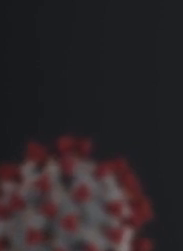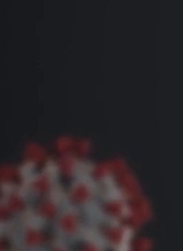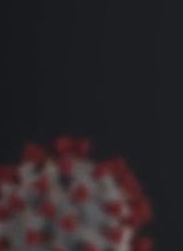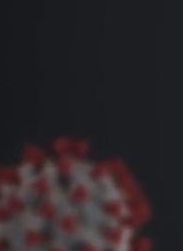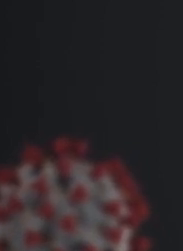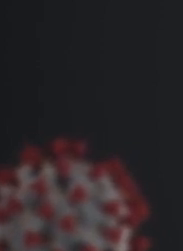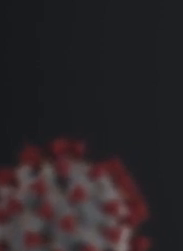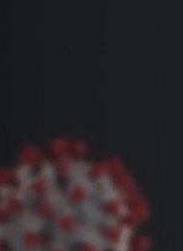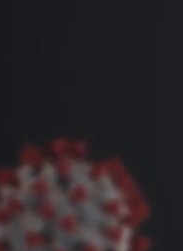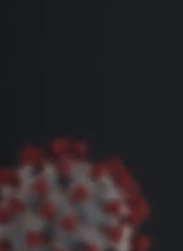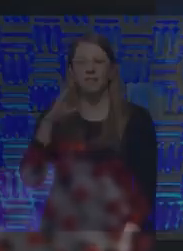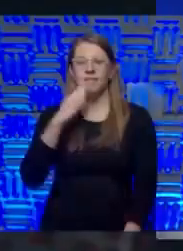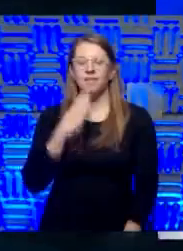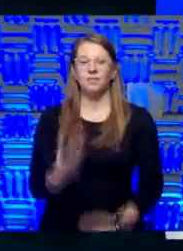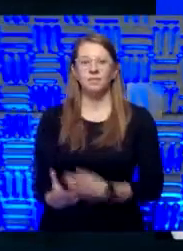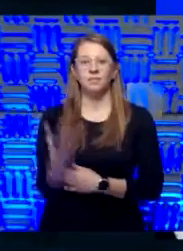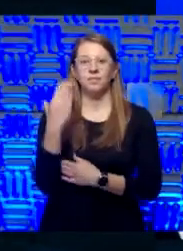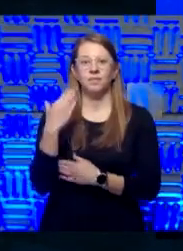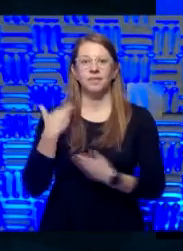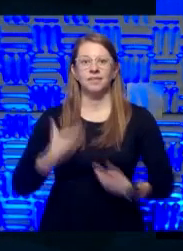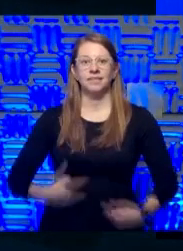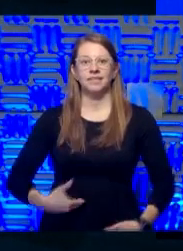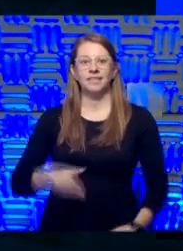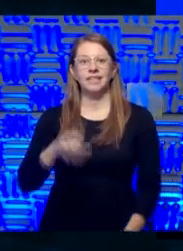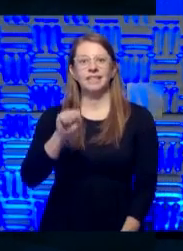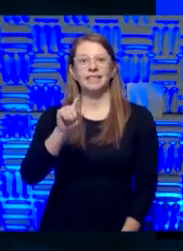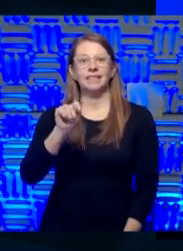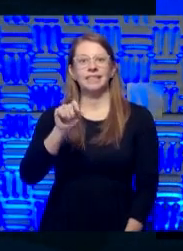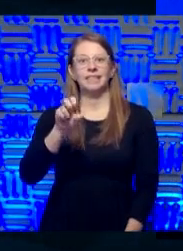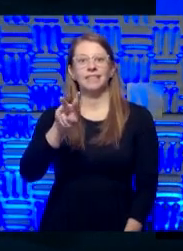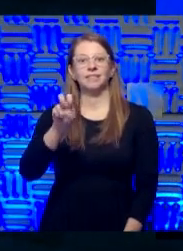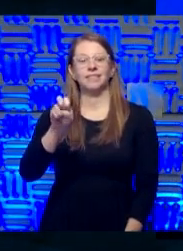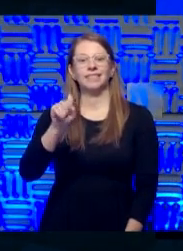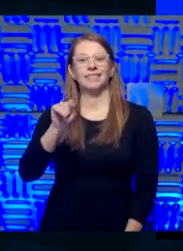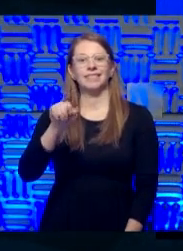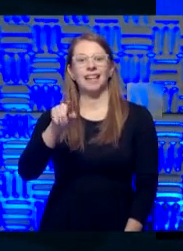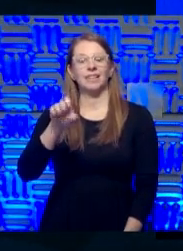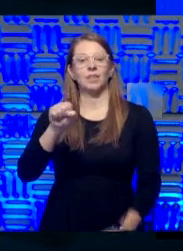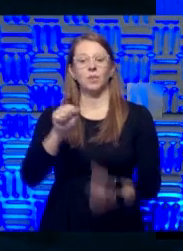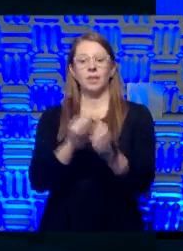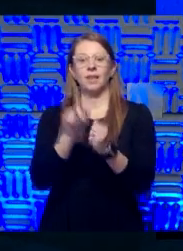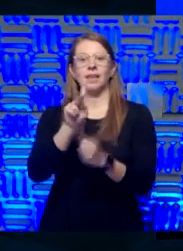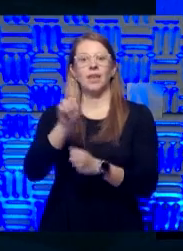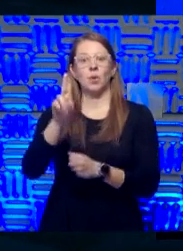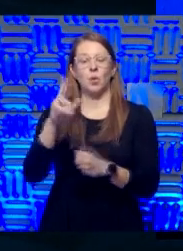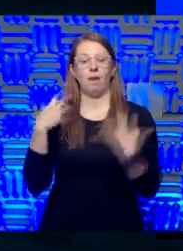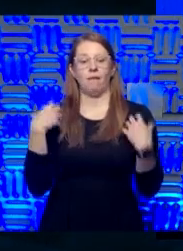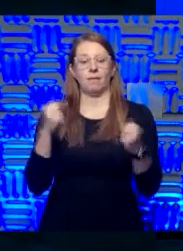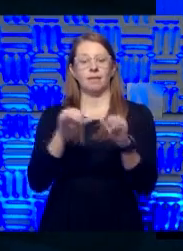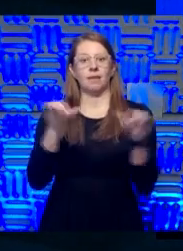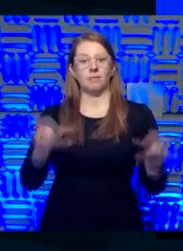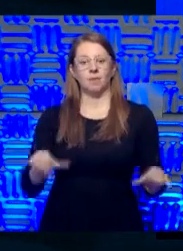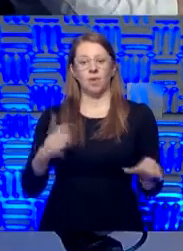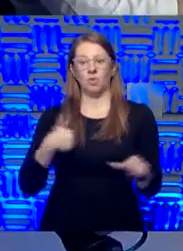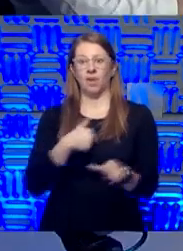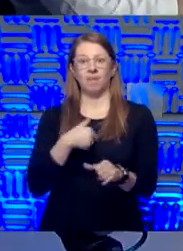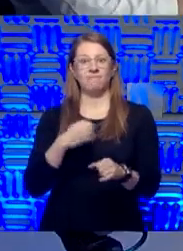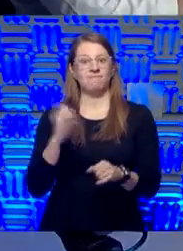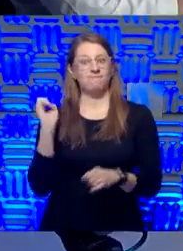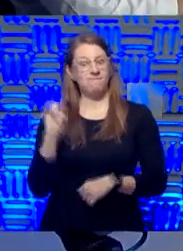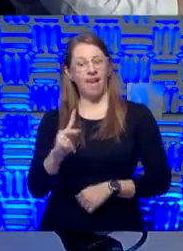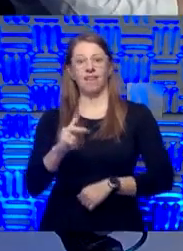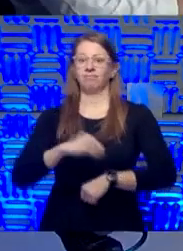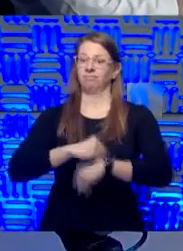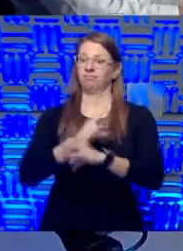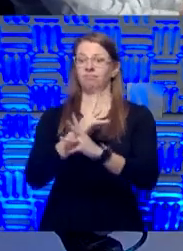Good morning. Steve Stites here, Chief Medical Officer of the University of Kansas Health System. We're back with you this morning to talk about all things corona and sometimes a